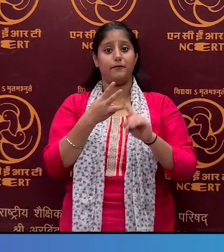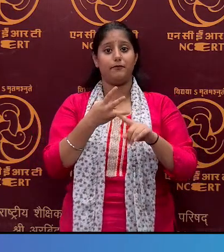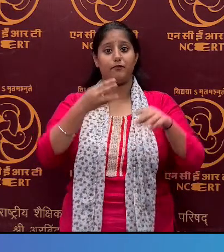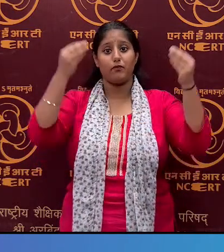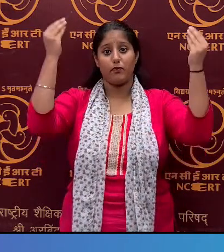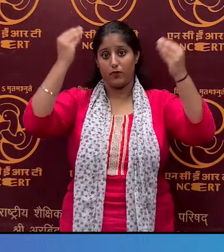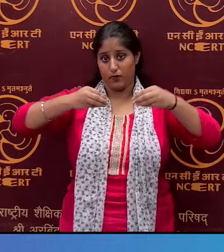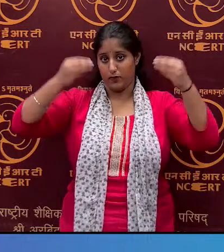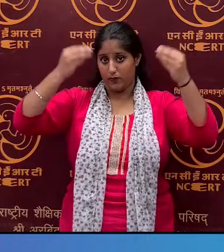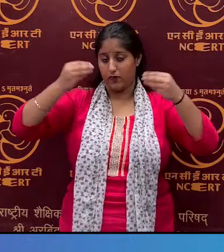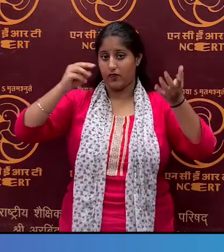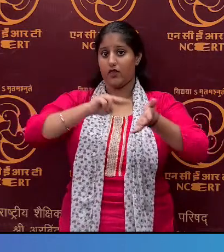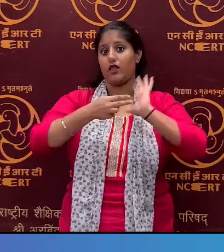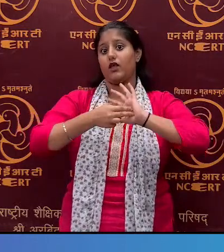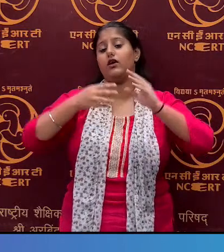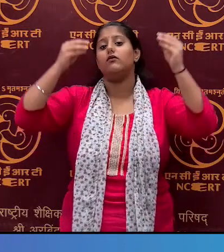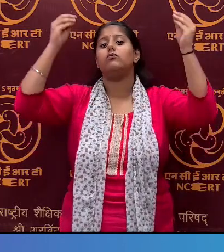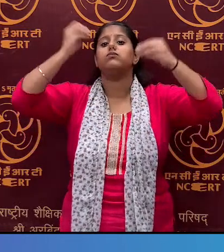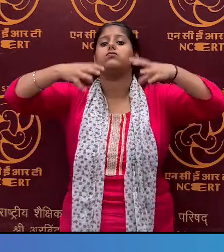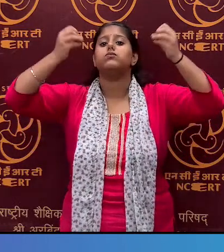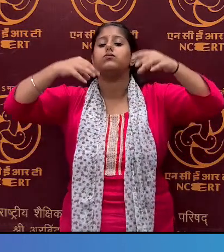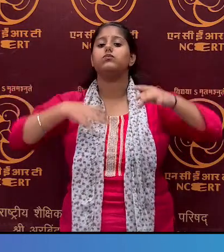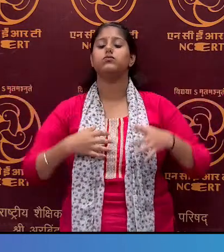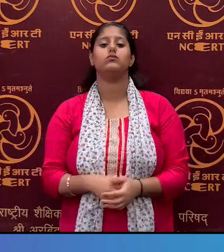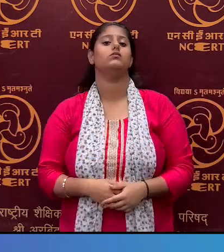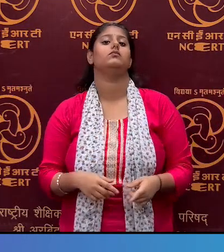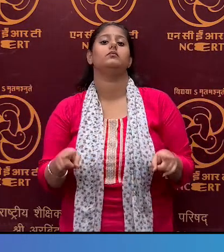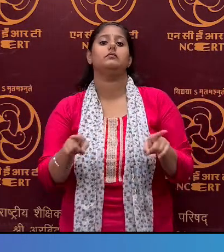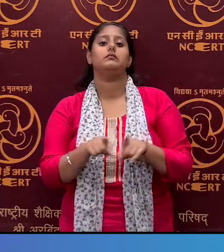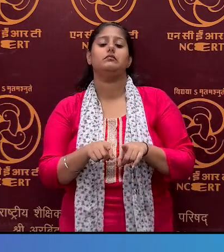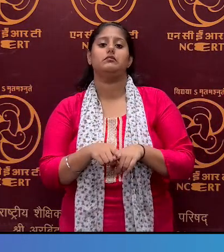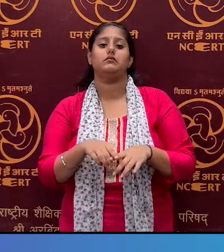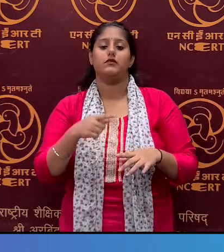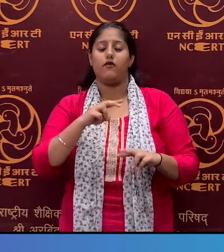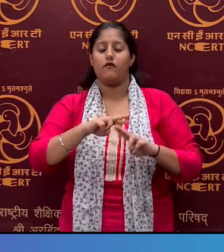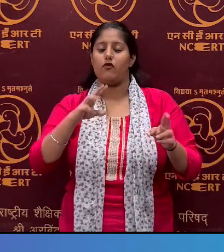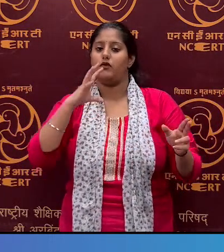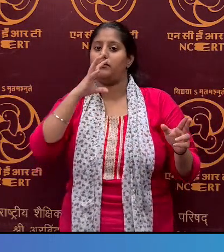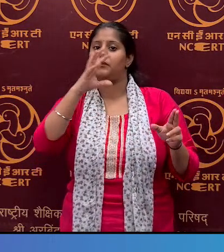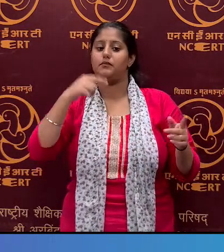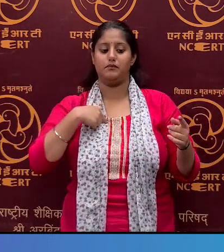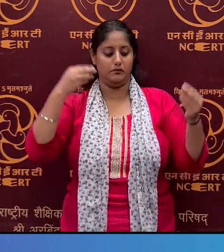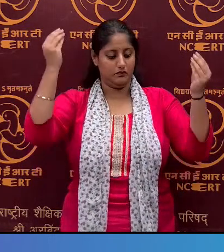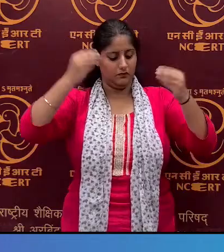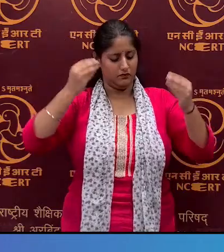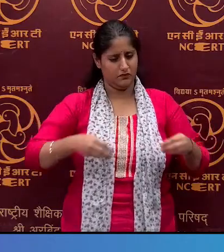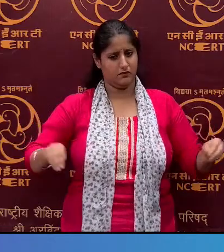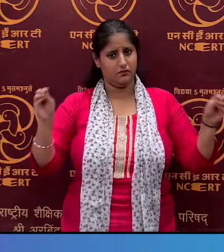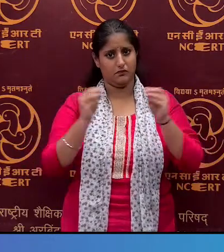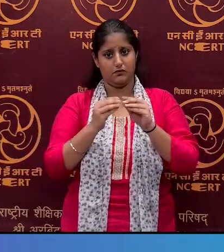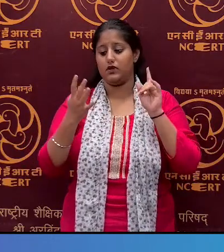which bring joy in form of rain across the country, and this season